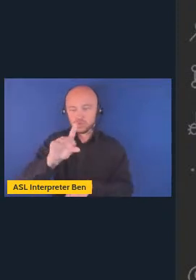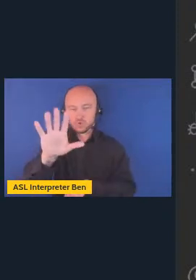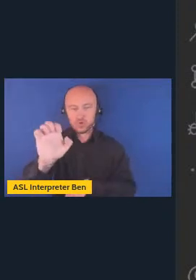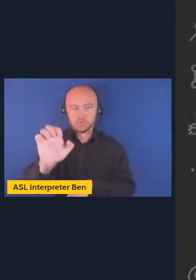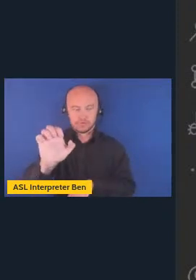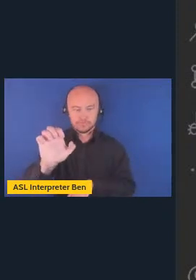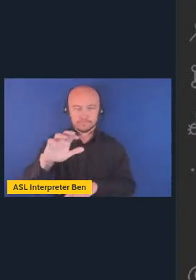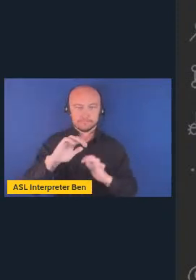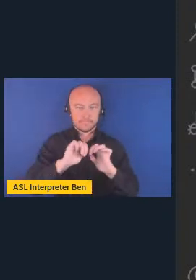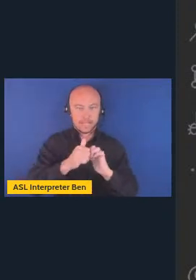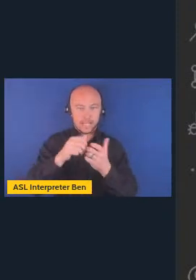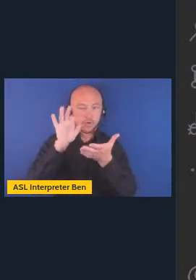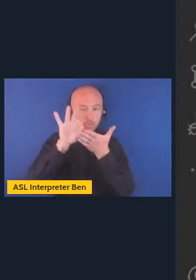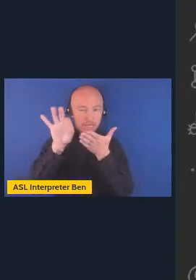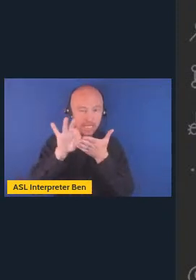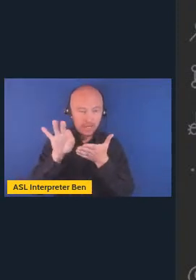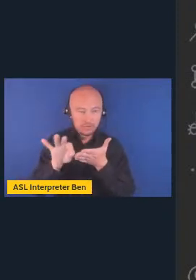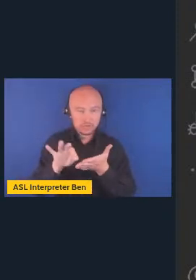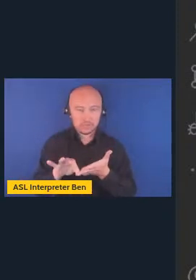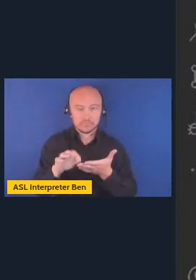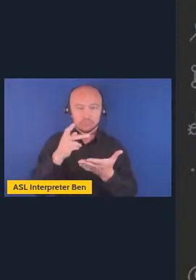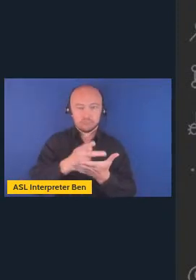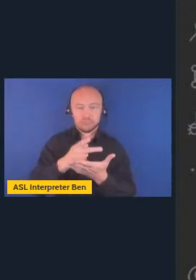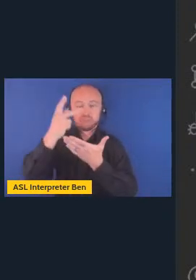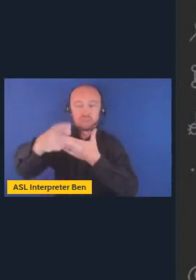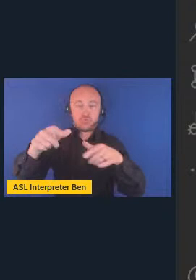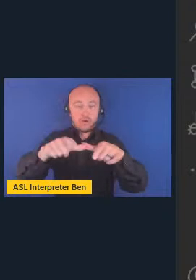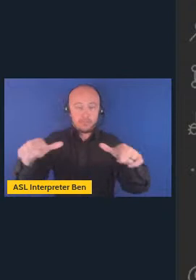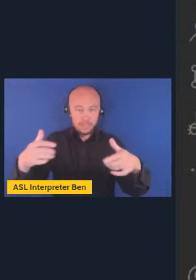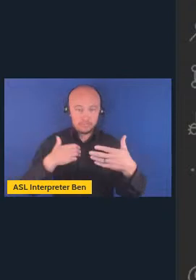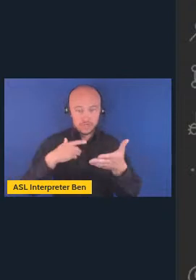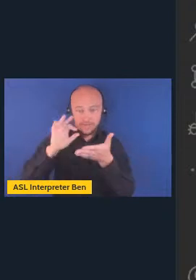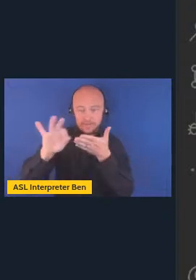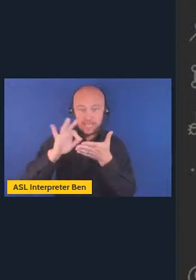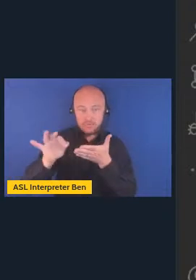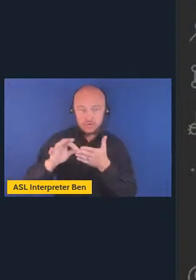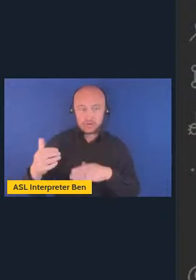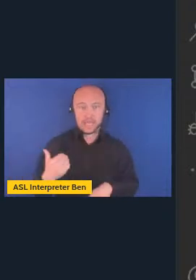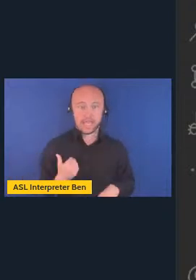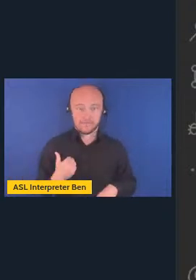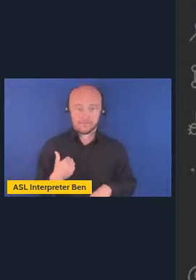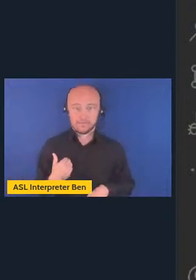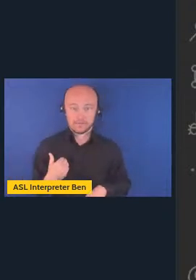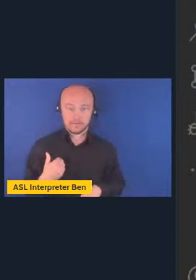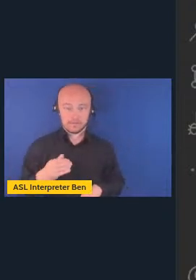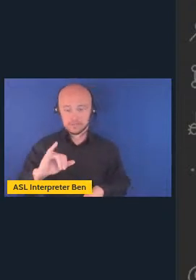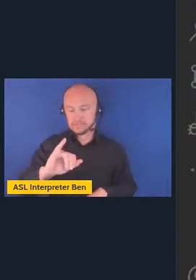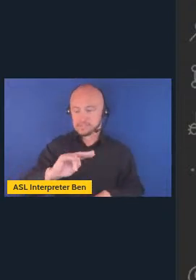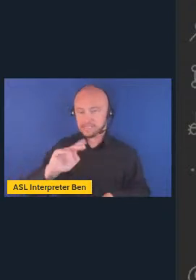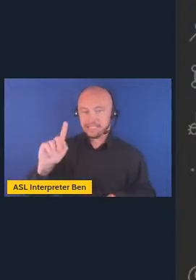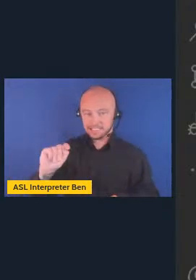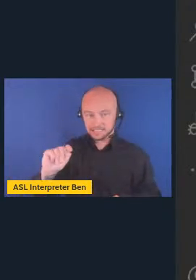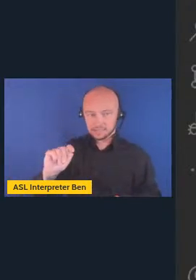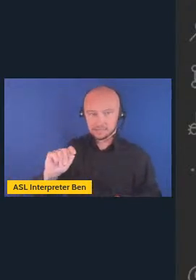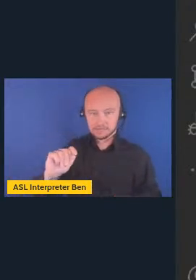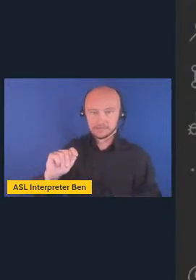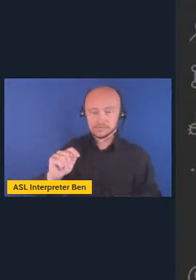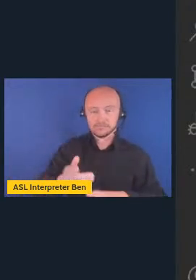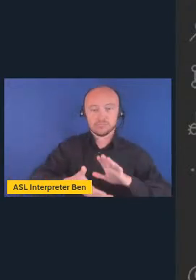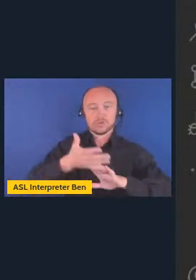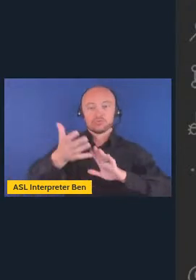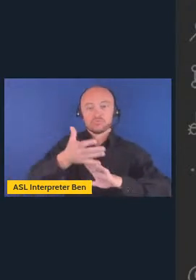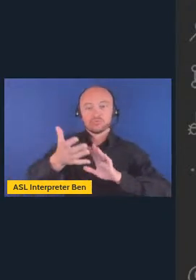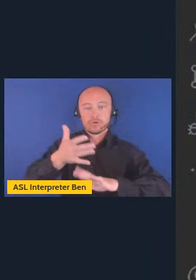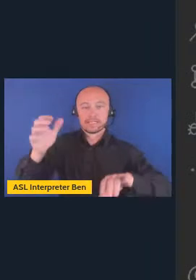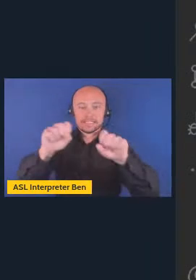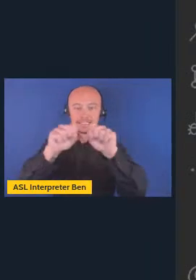how do we count? In programming language, you can use a counter because you can just use an int. But because we are running a distributed system, I